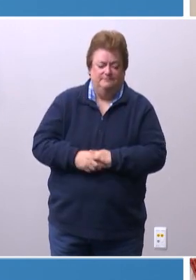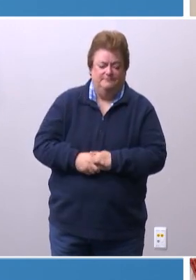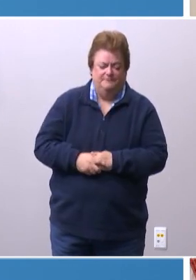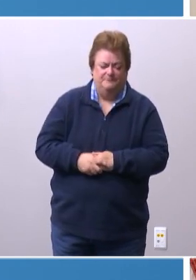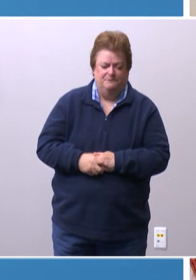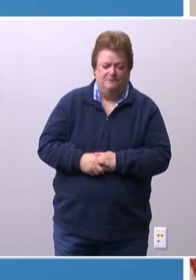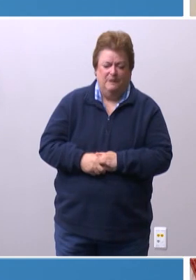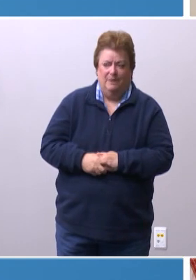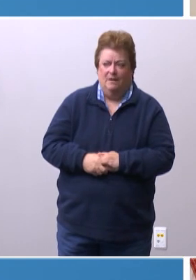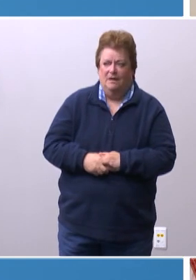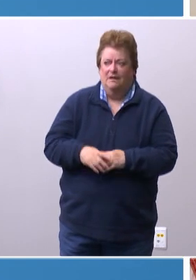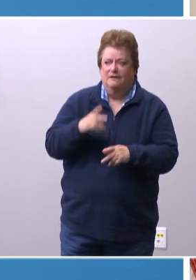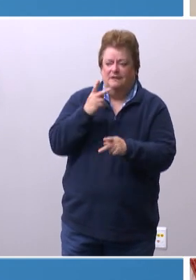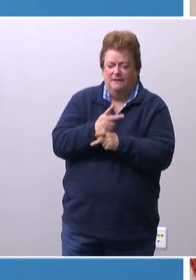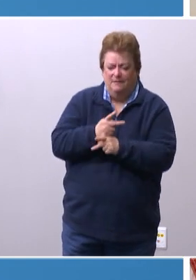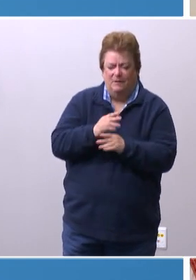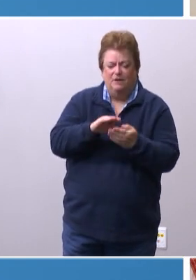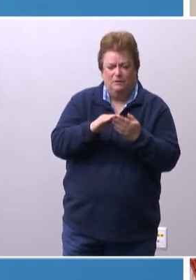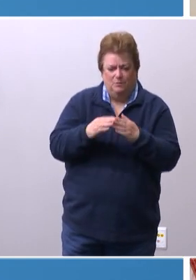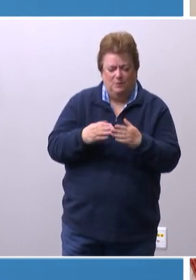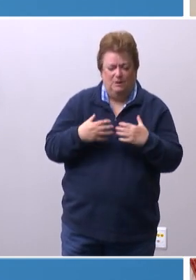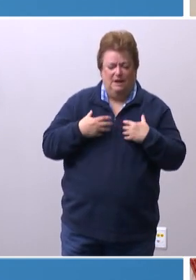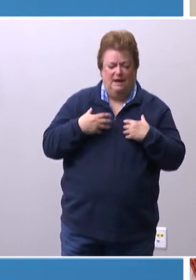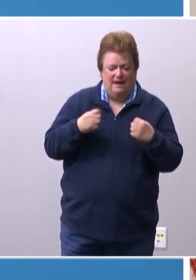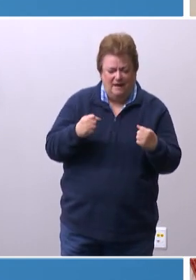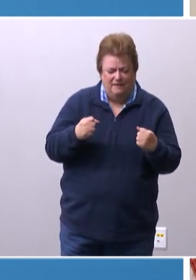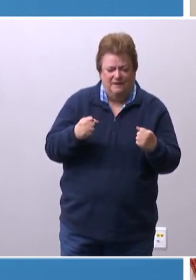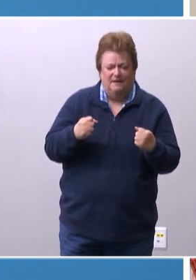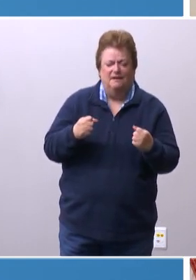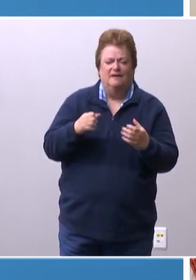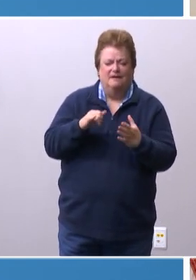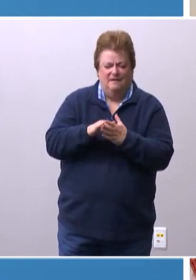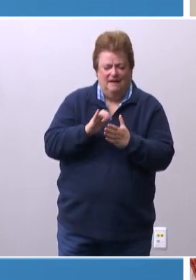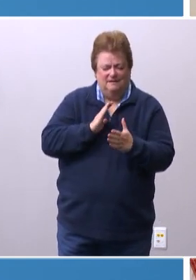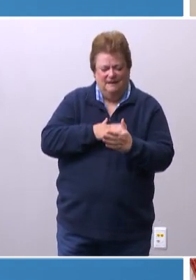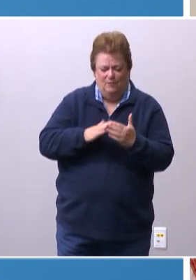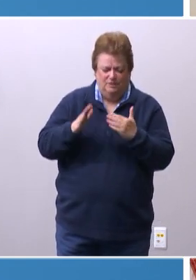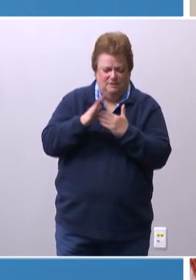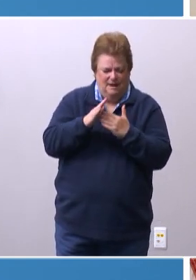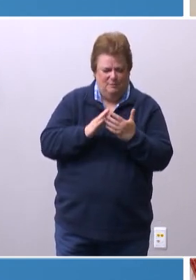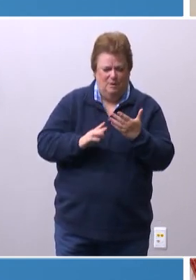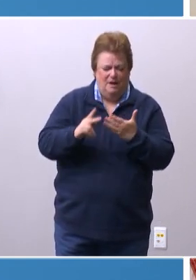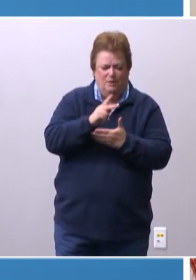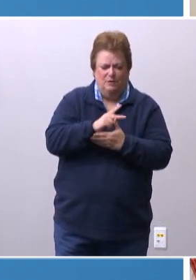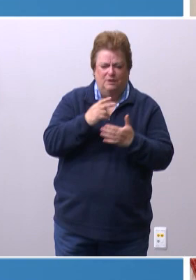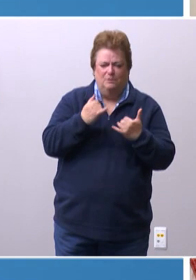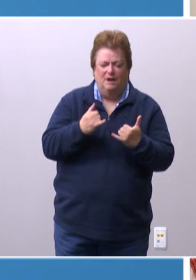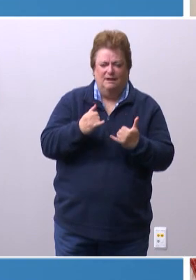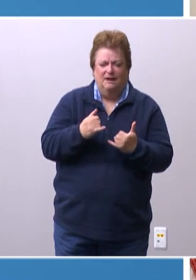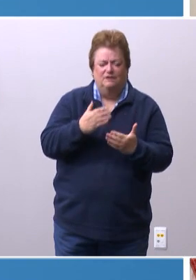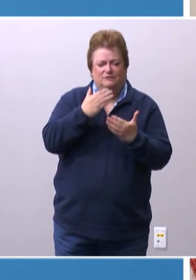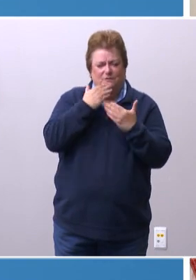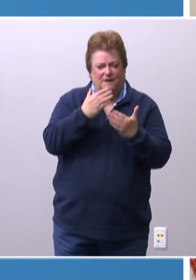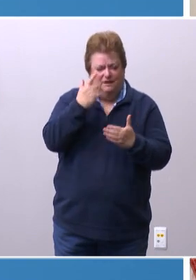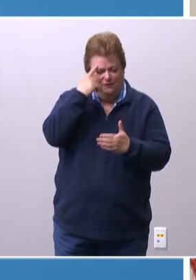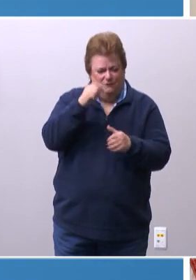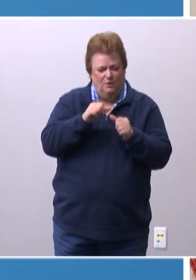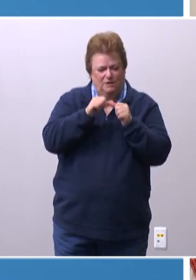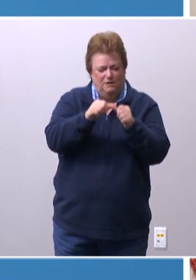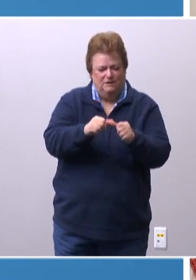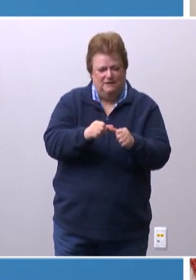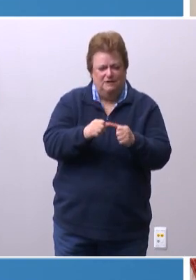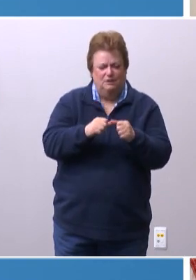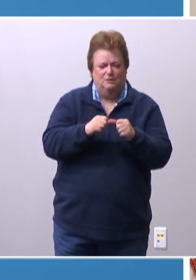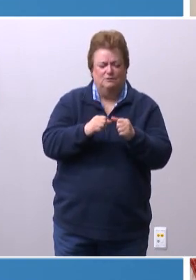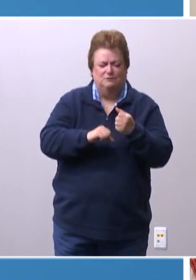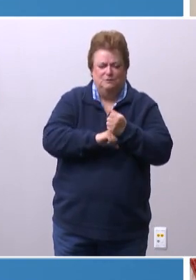So keeping our community healthy and well needs to remain our top priority right now. Thank you for your continued support of our